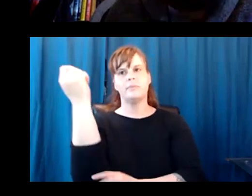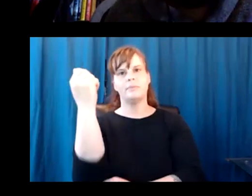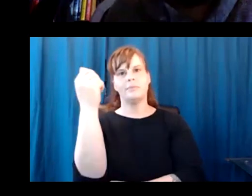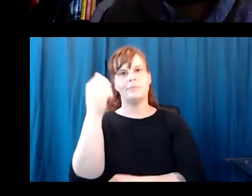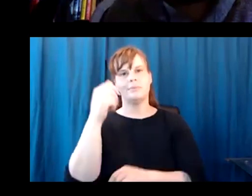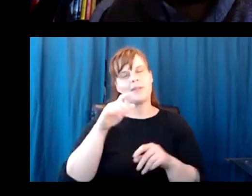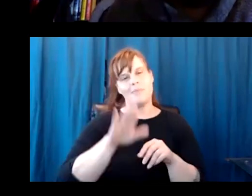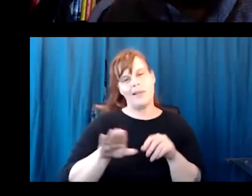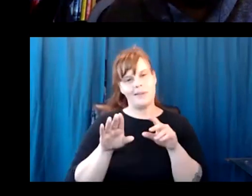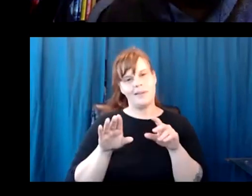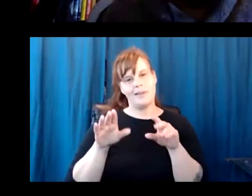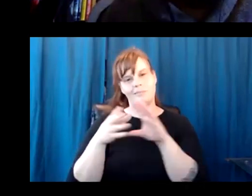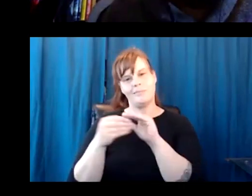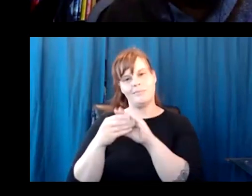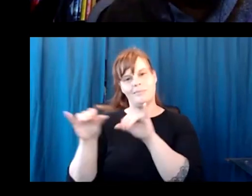cops.